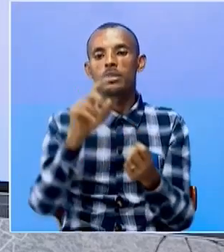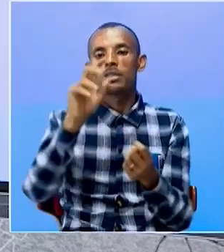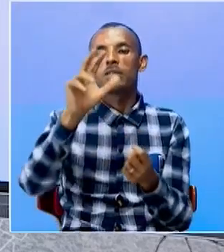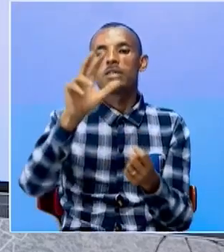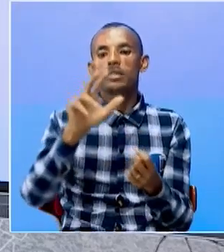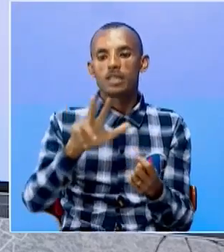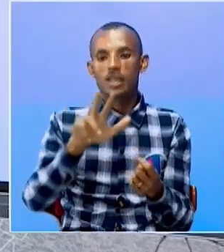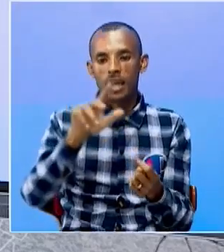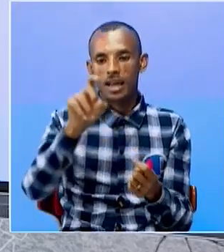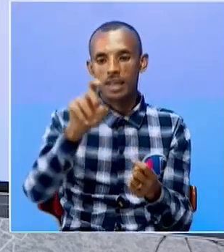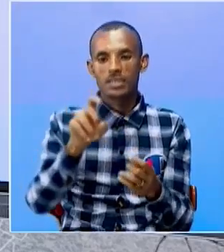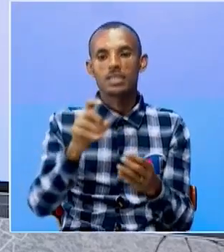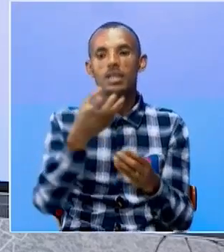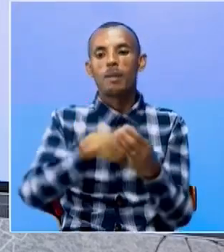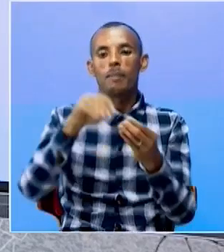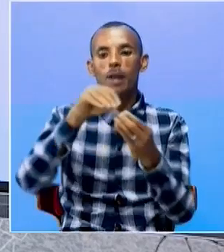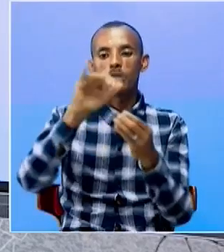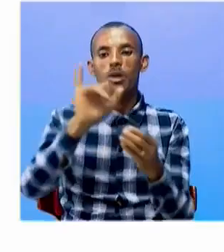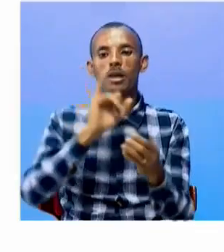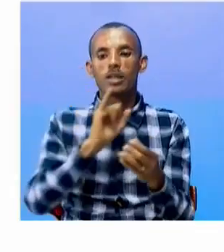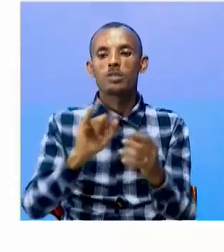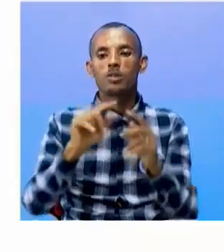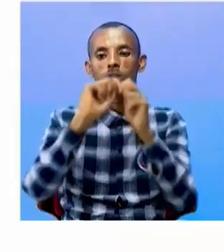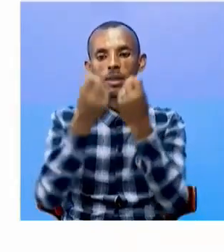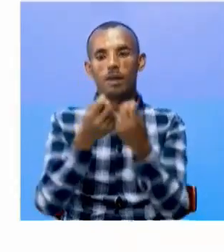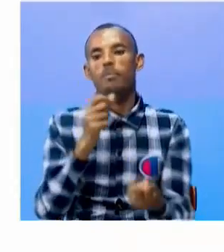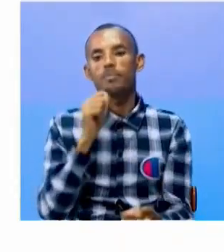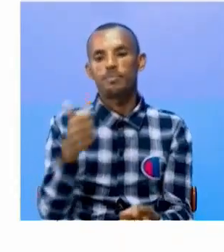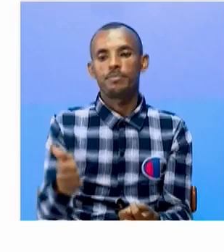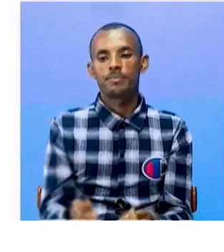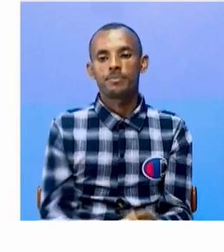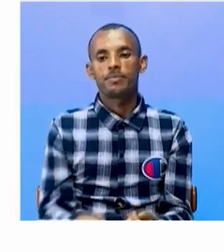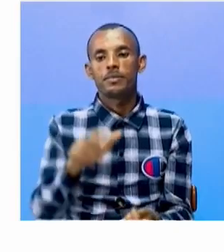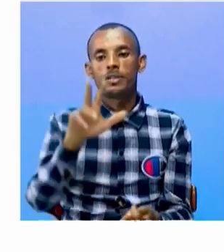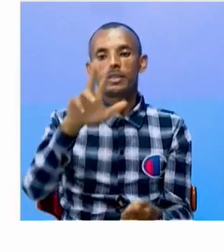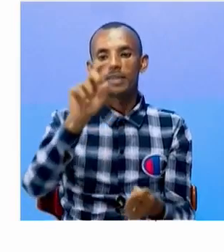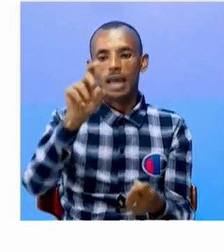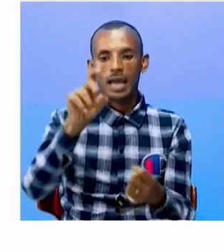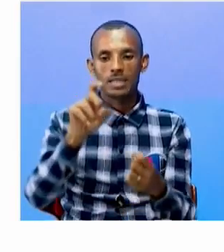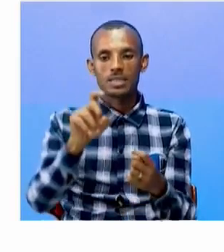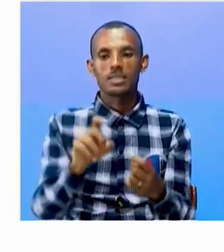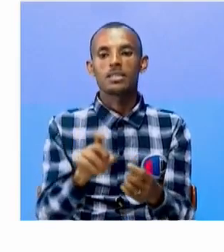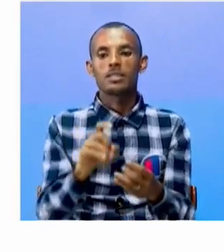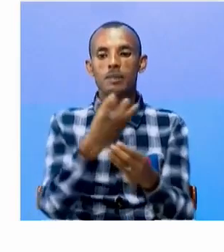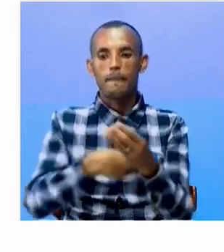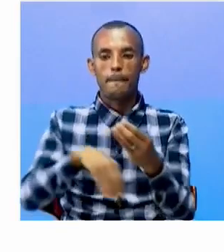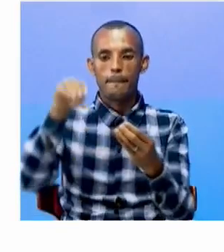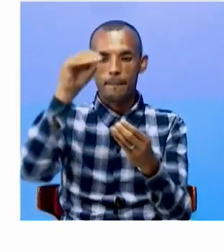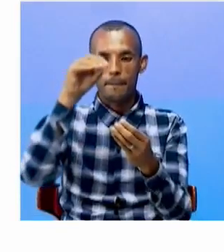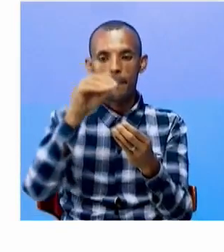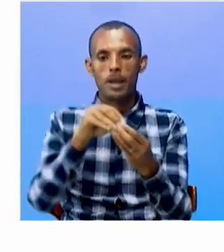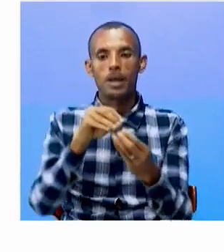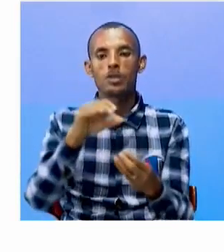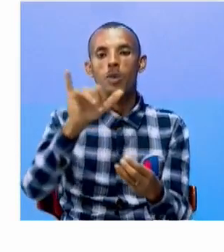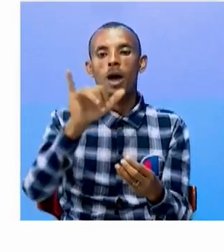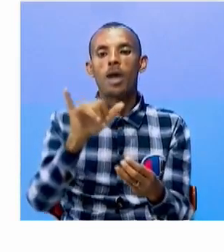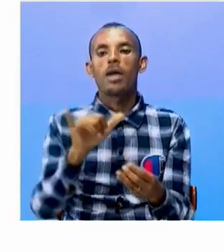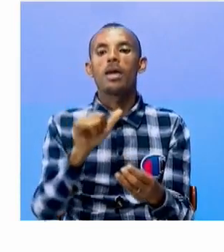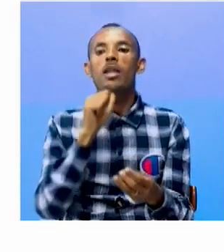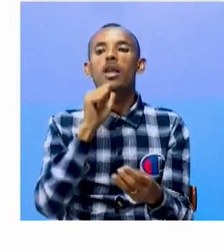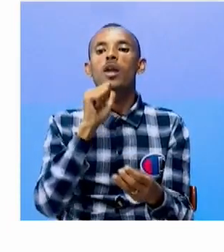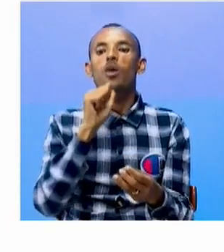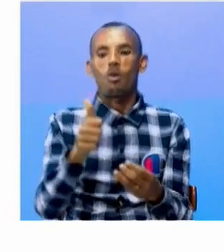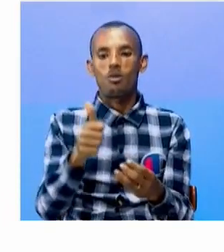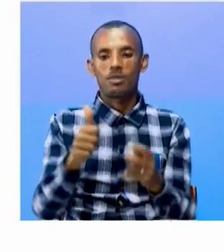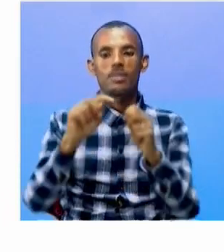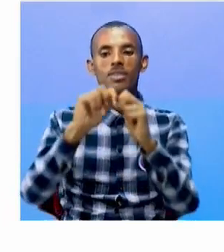plus y is not a term. 3x plus y is not